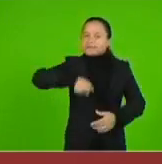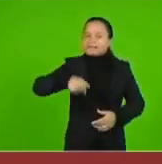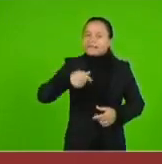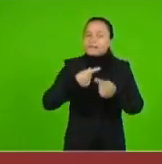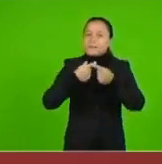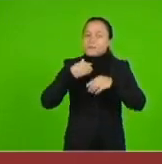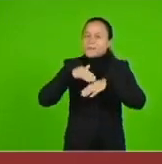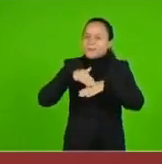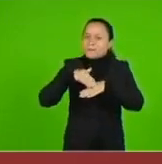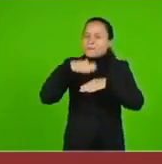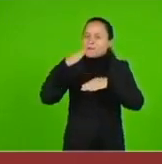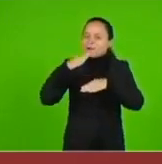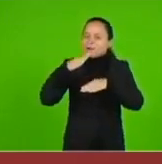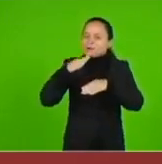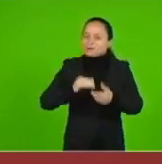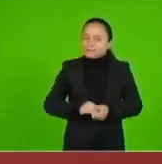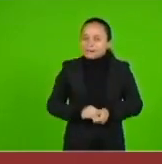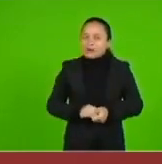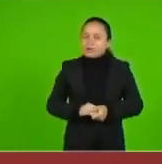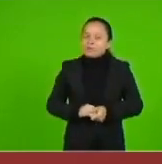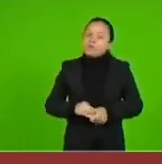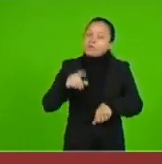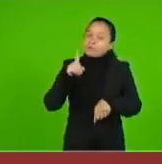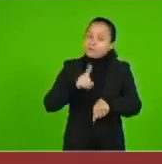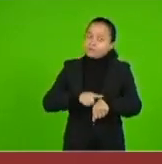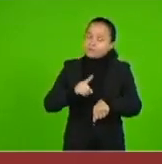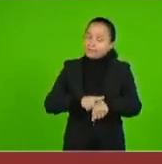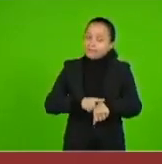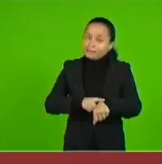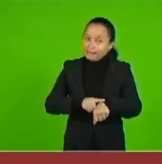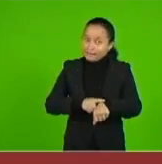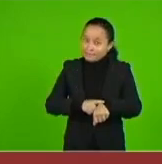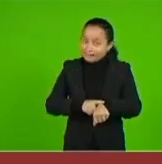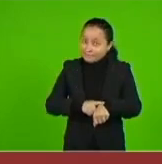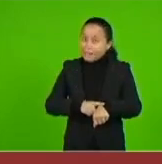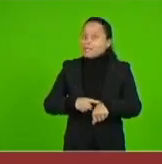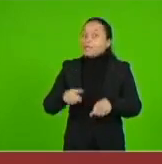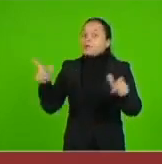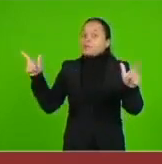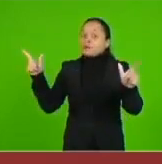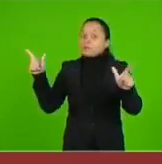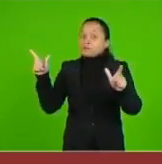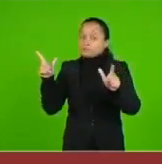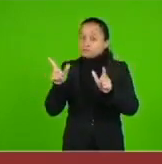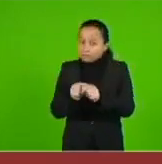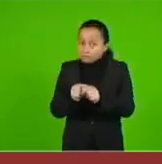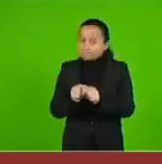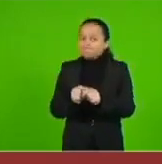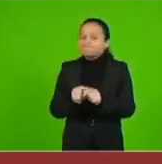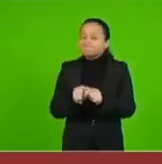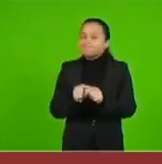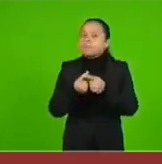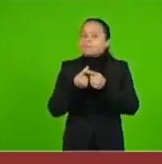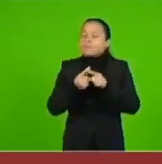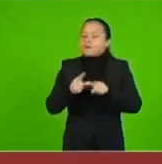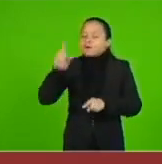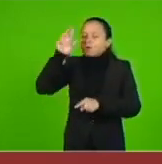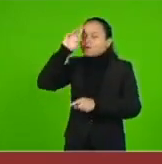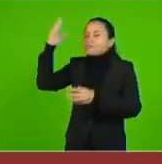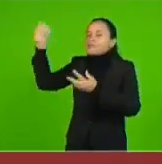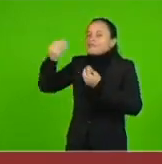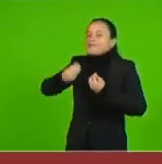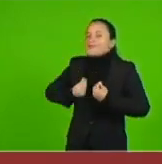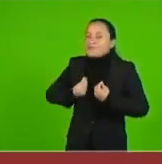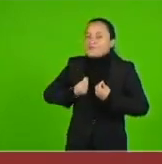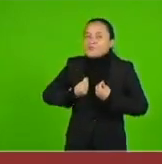here, but our time is reduced. The Lord has given us much, but